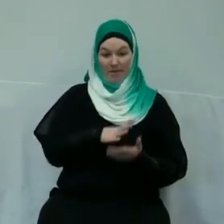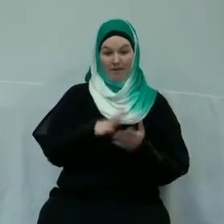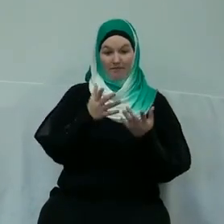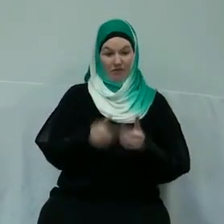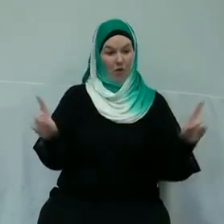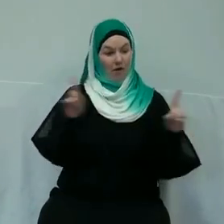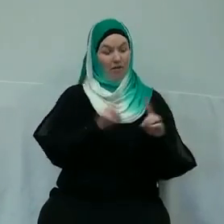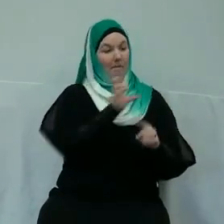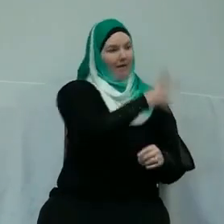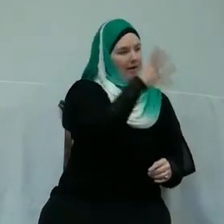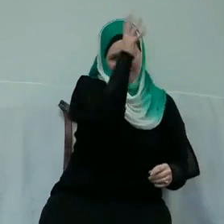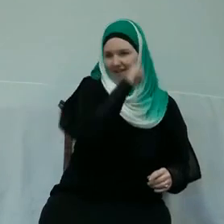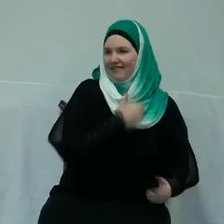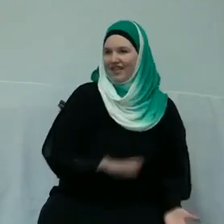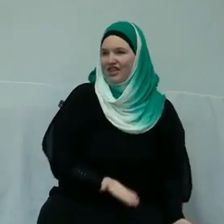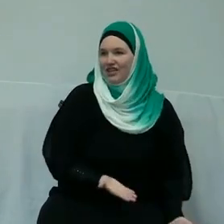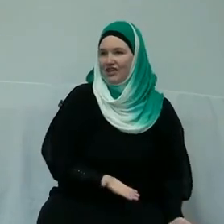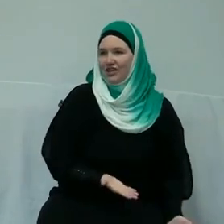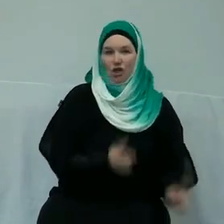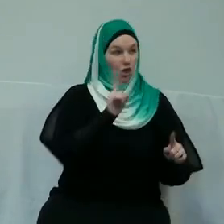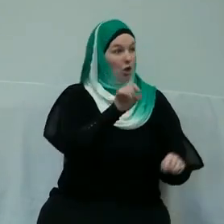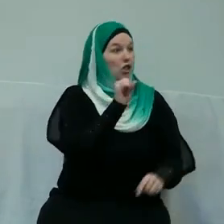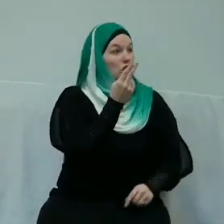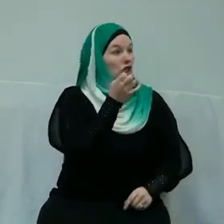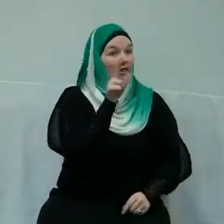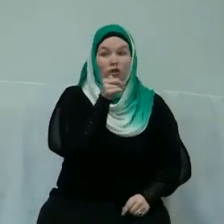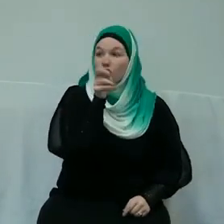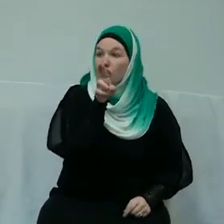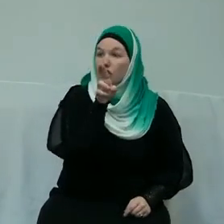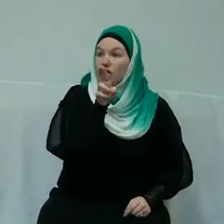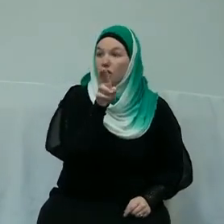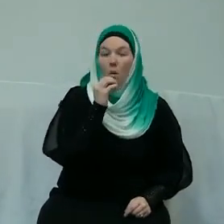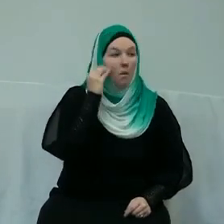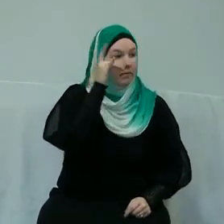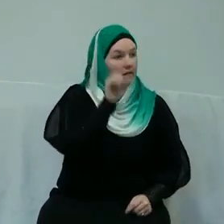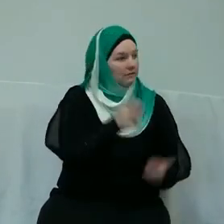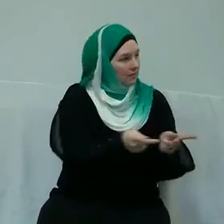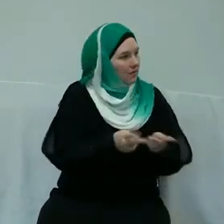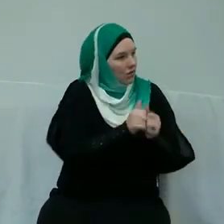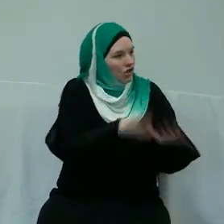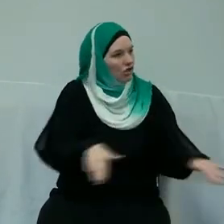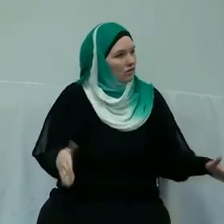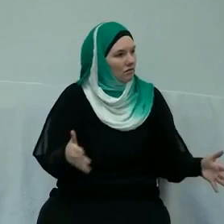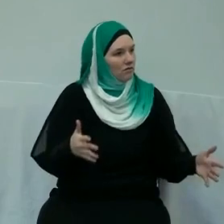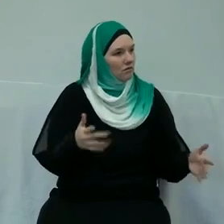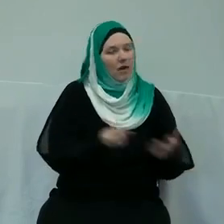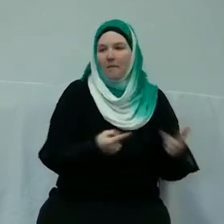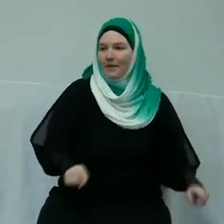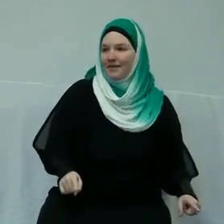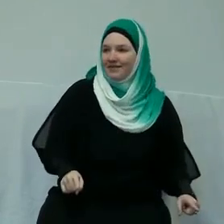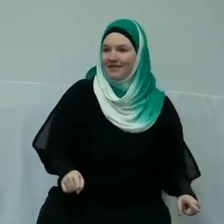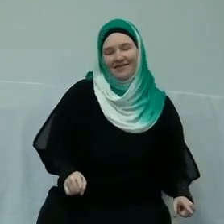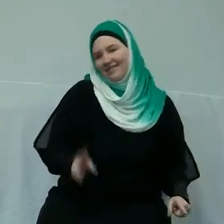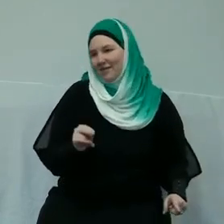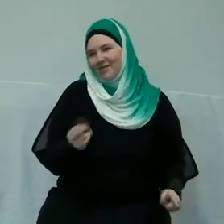So where does she go? Shelter with her children? Where does she go? Homeless?